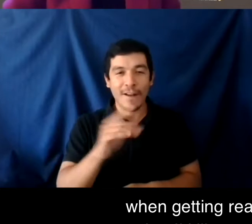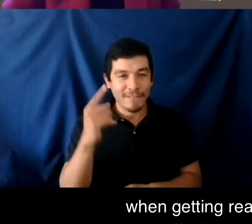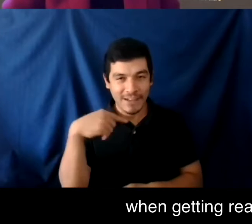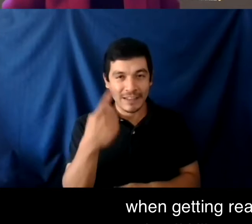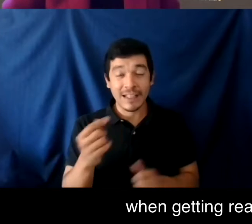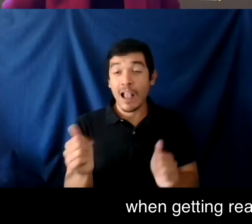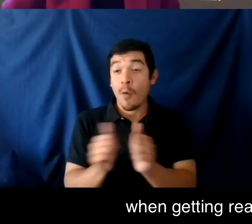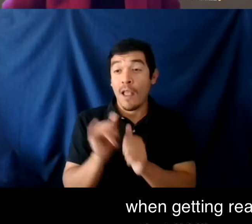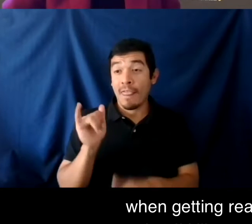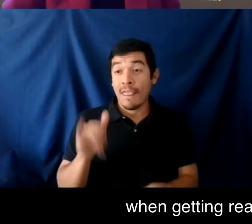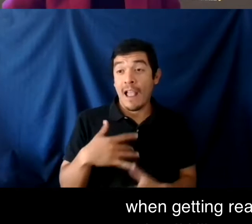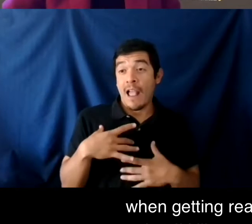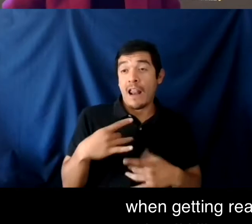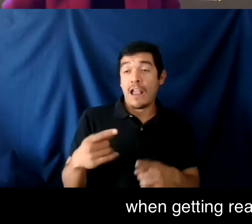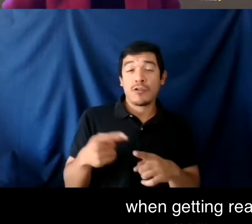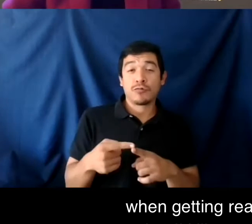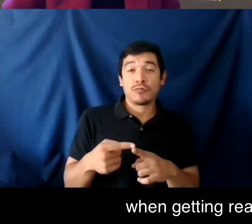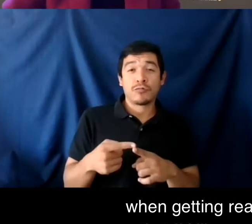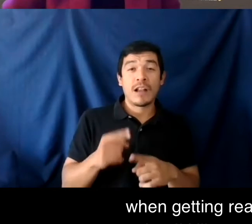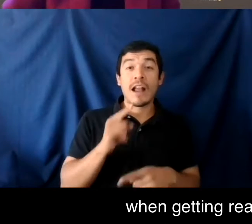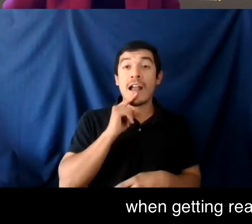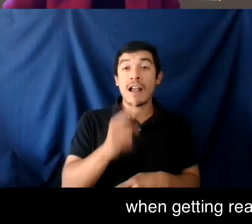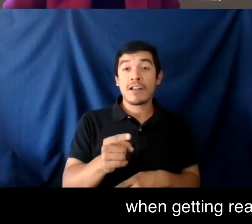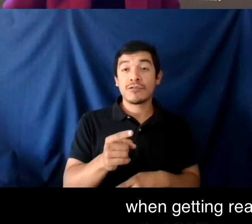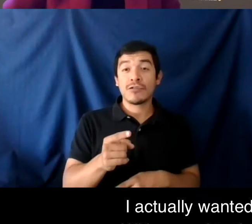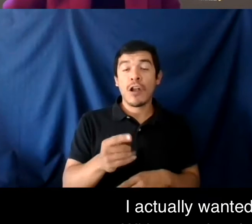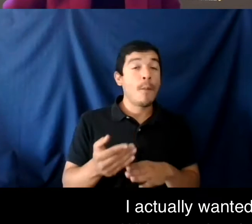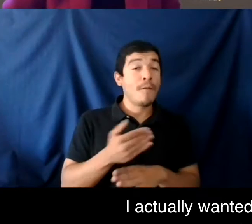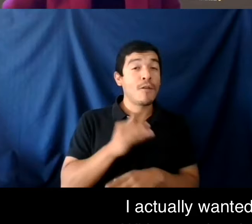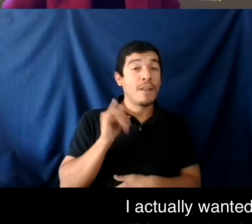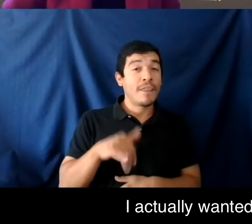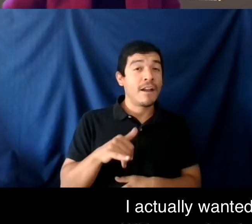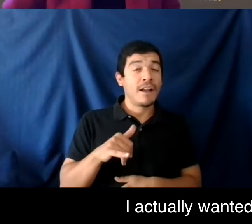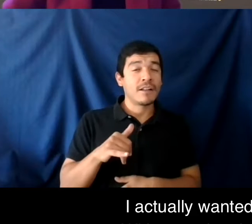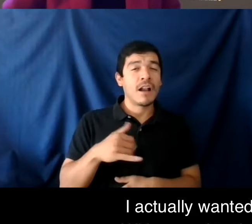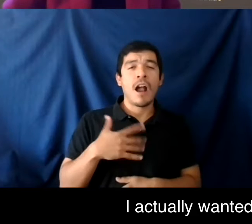that, I'd like now to actually, before that, I